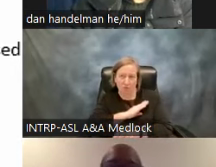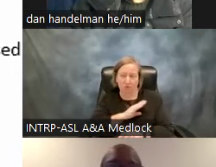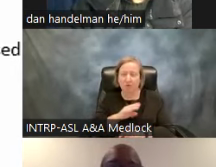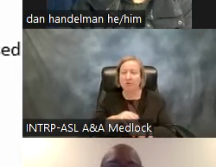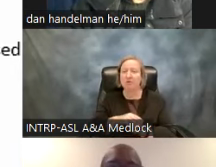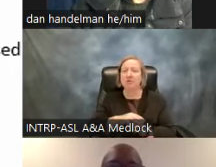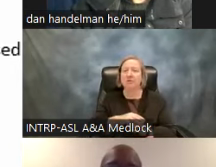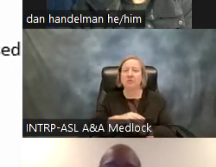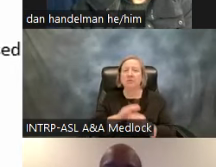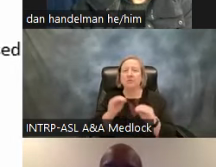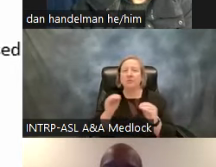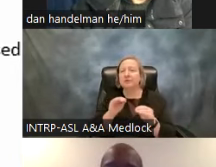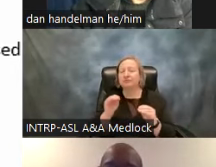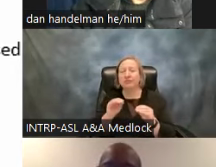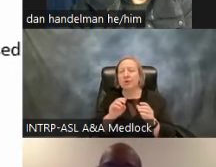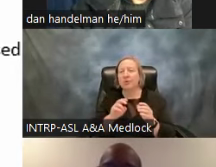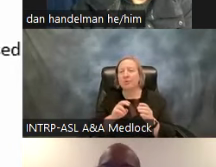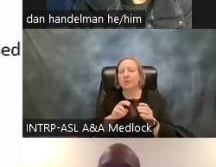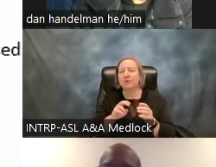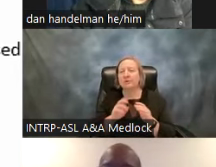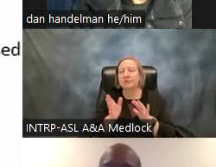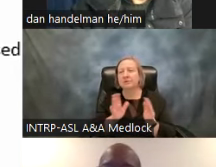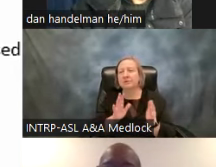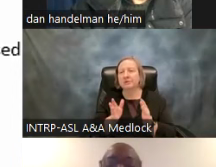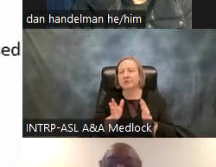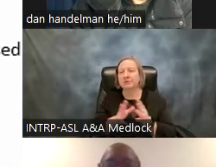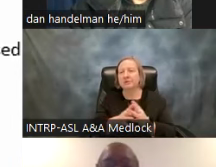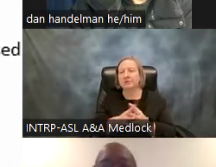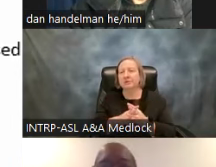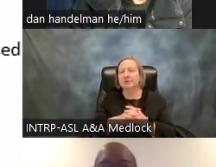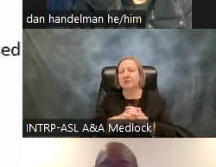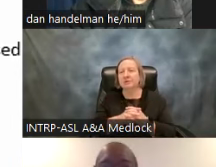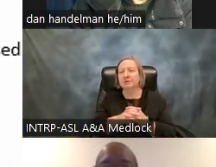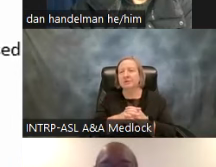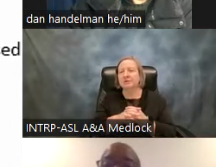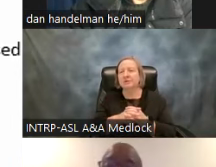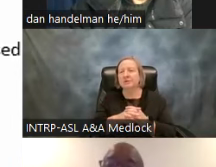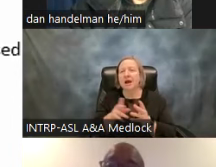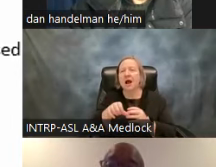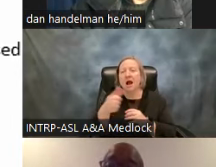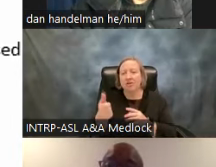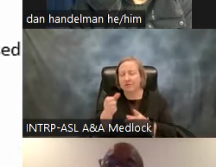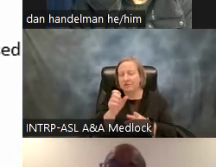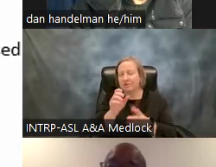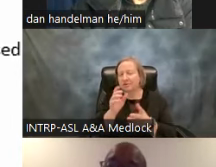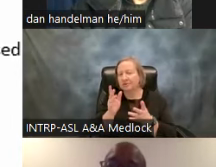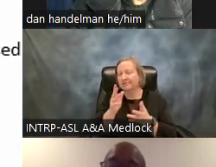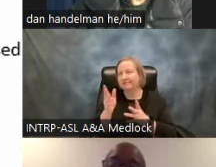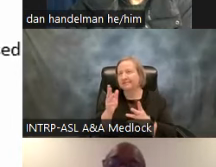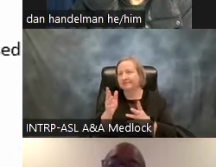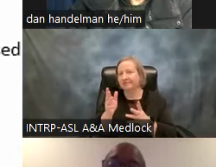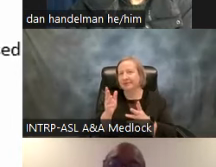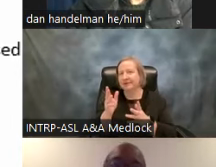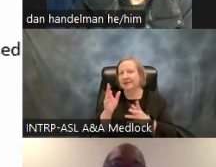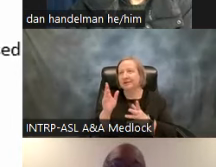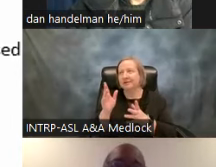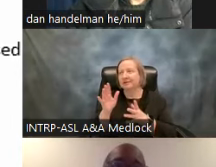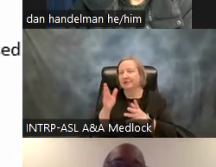no jumping into any other realm other than the administrative portion that we're trying to write the rules